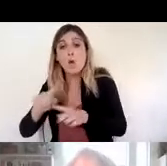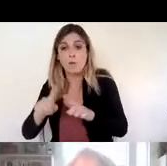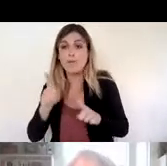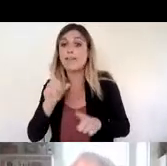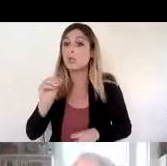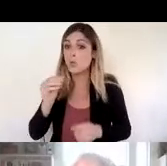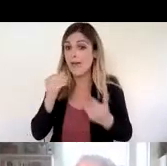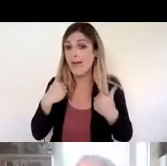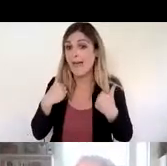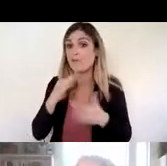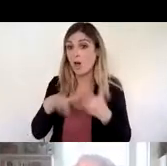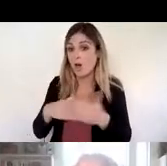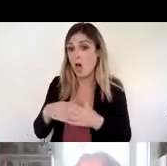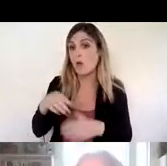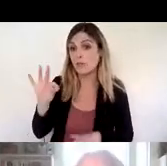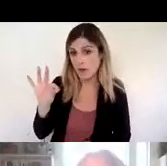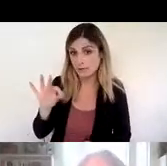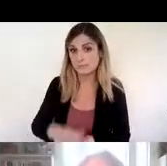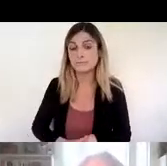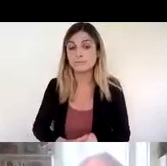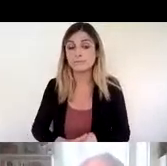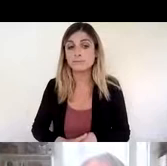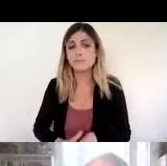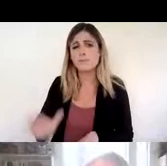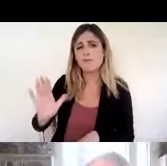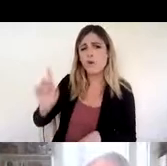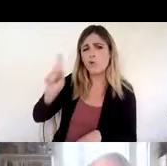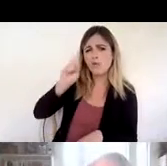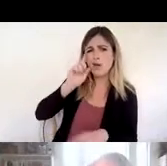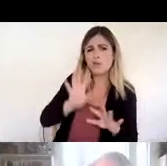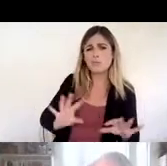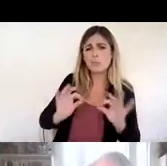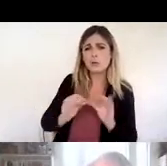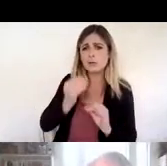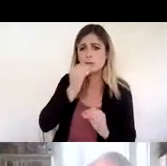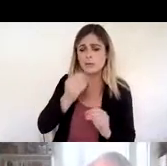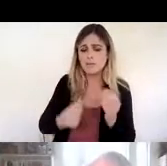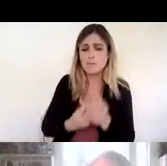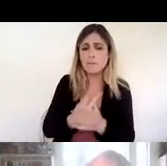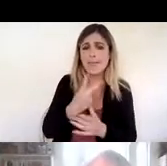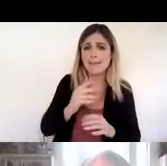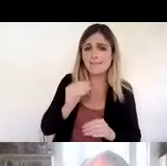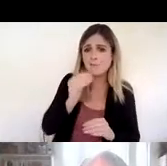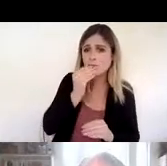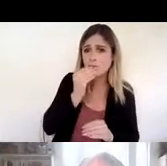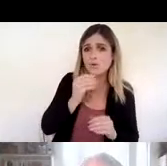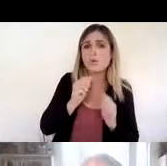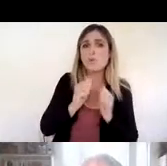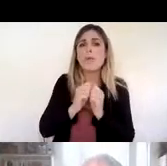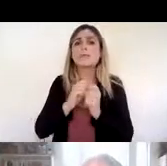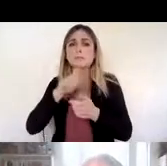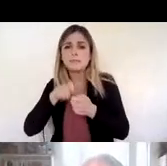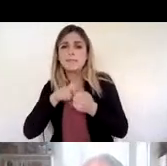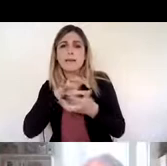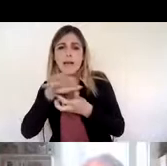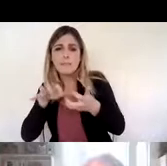We used to think it was important to eat plant foods in specific combinations to get the right complement, the right pattern of essential amino acids to match